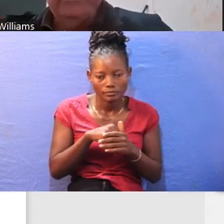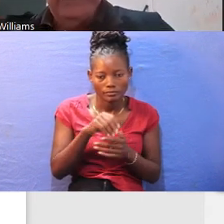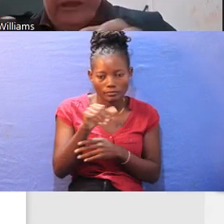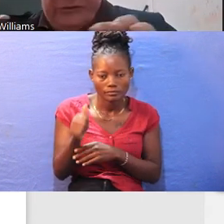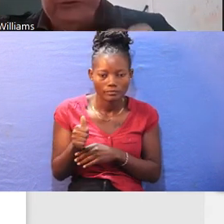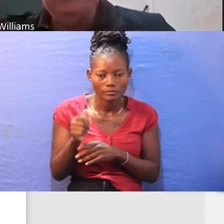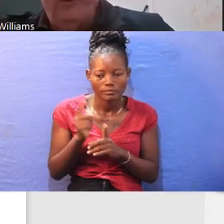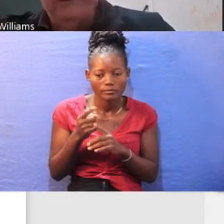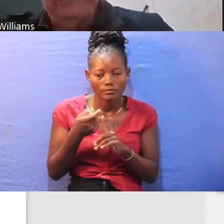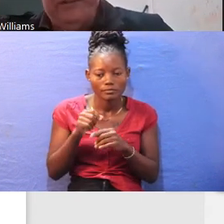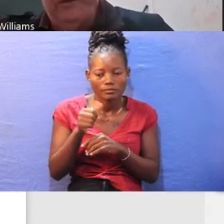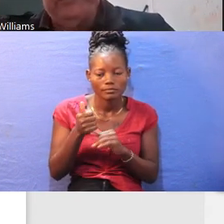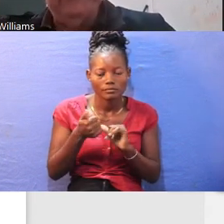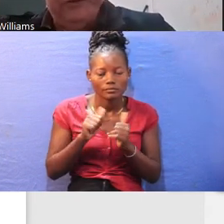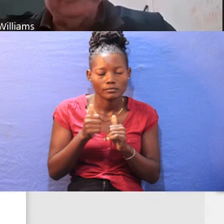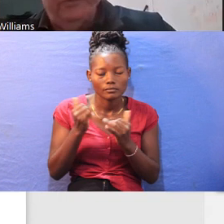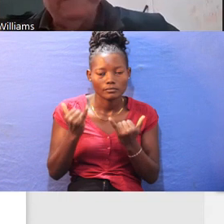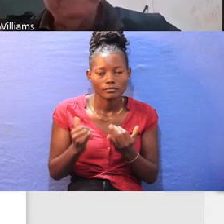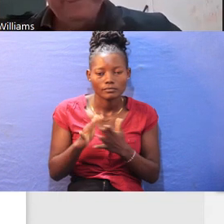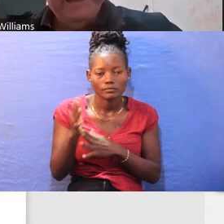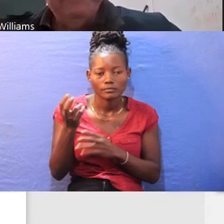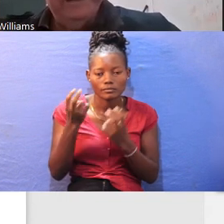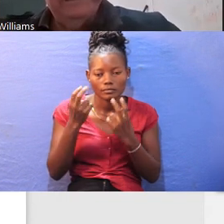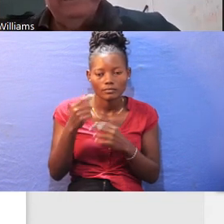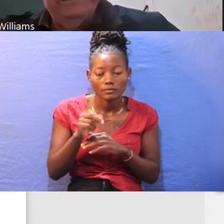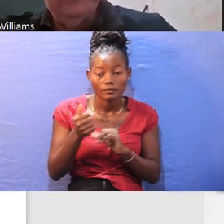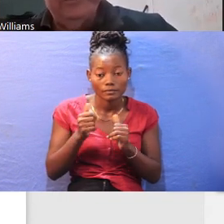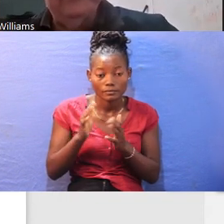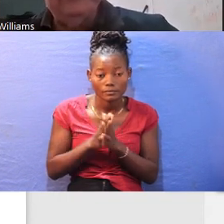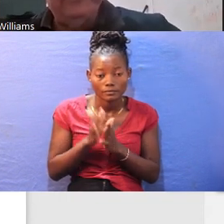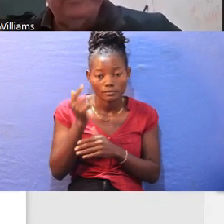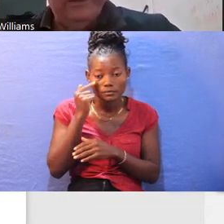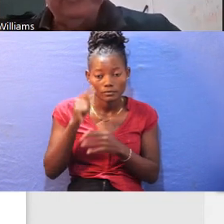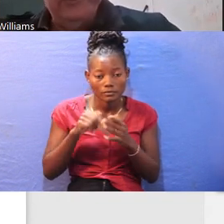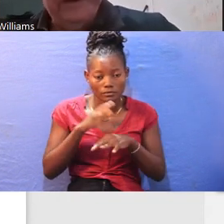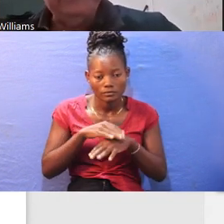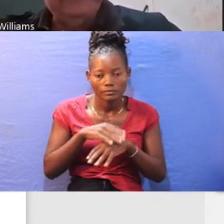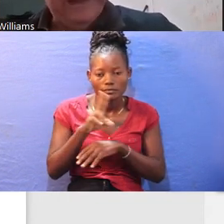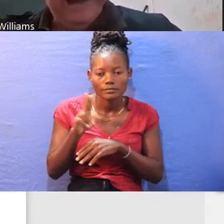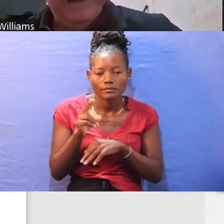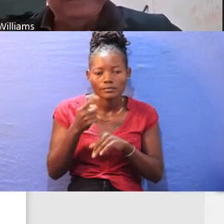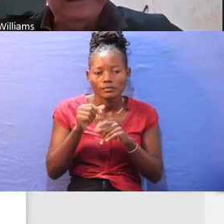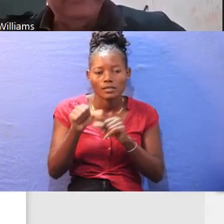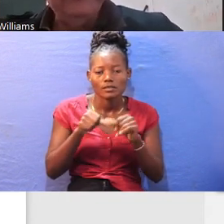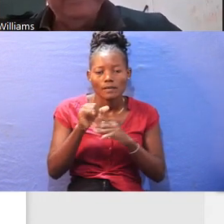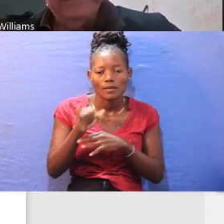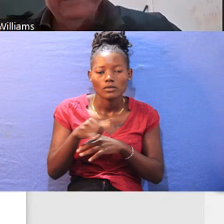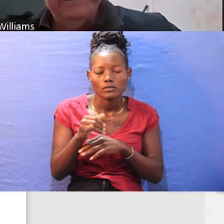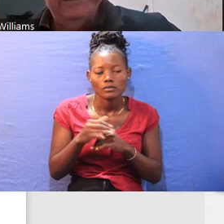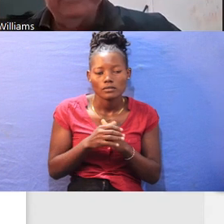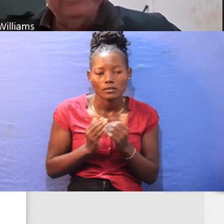your sport and see what's good for your sport. But in terms of just true excellence and high